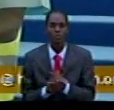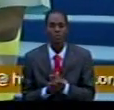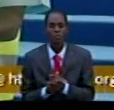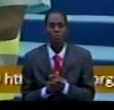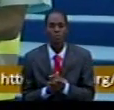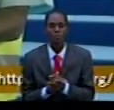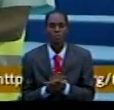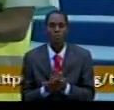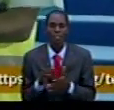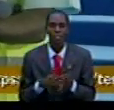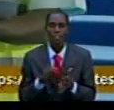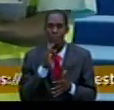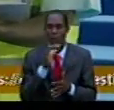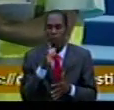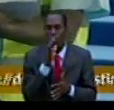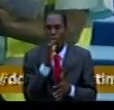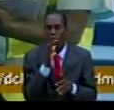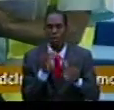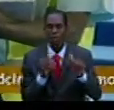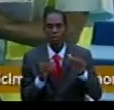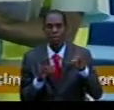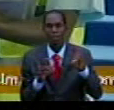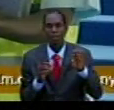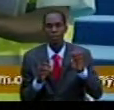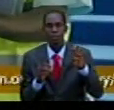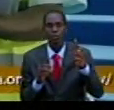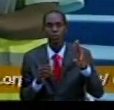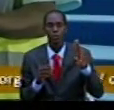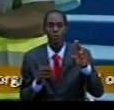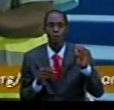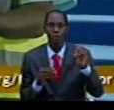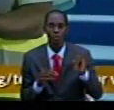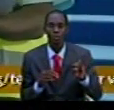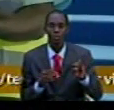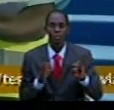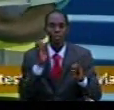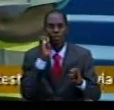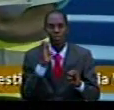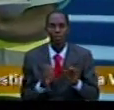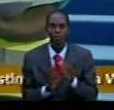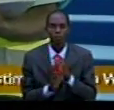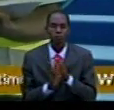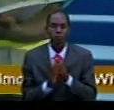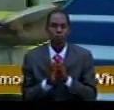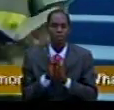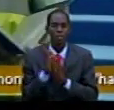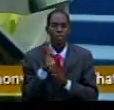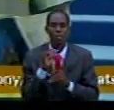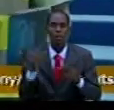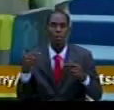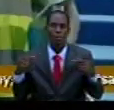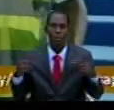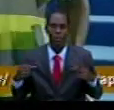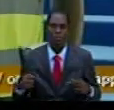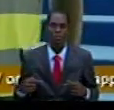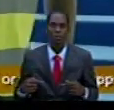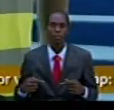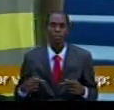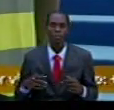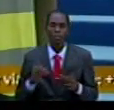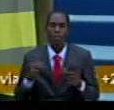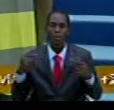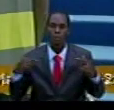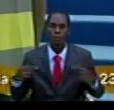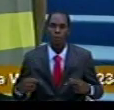Mama Adewusi Folashade. She developed a sciatica pain, that is a pain from